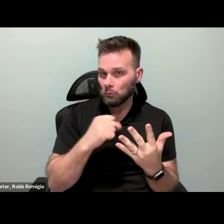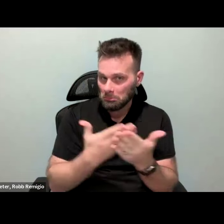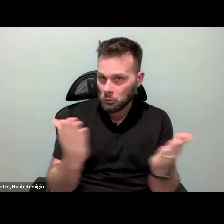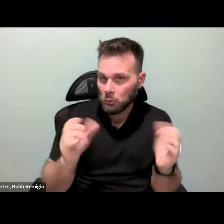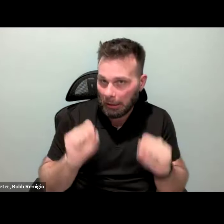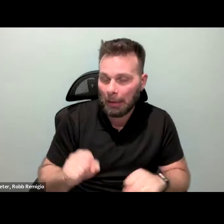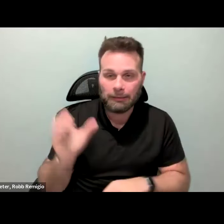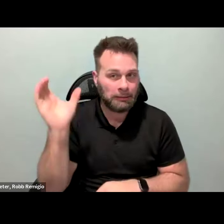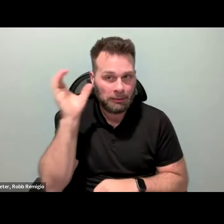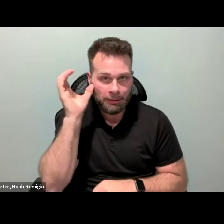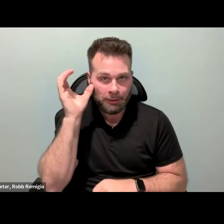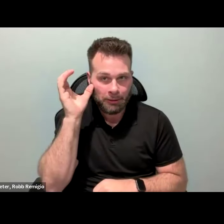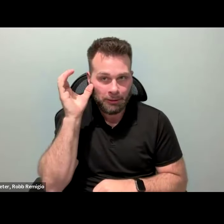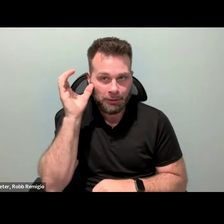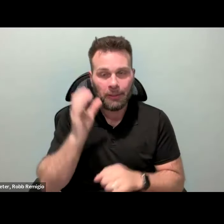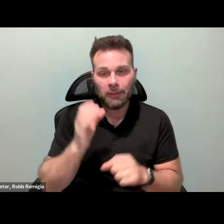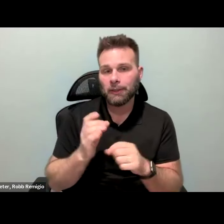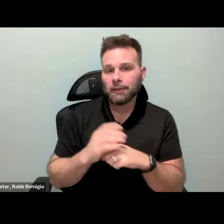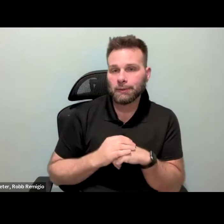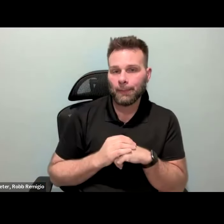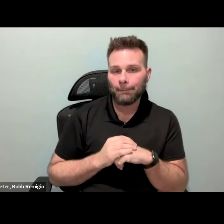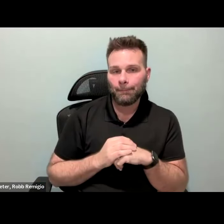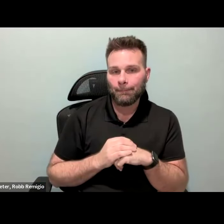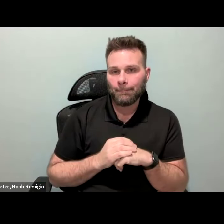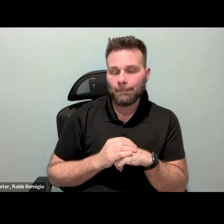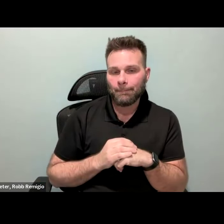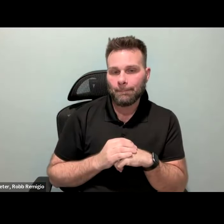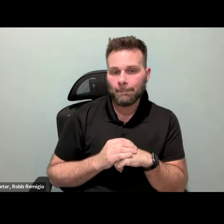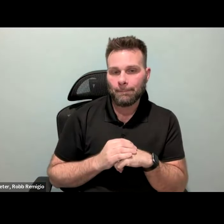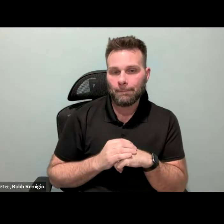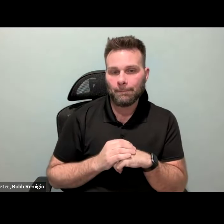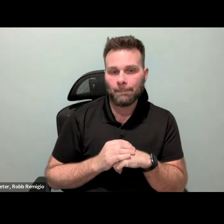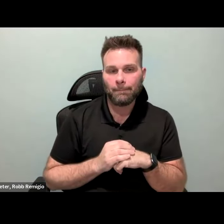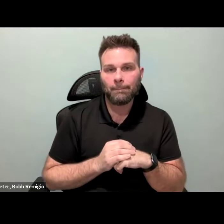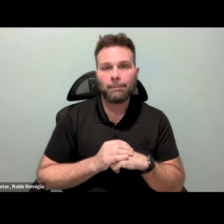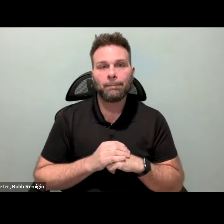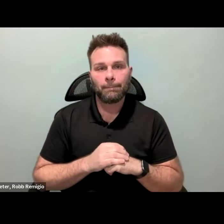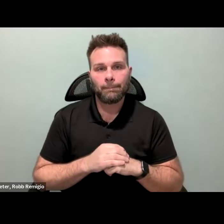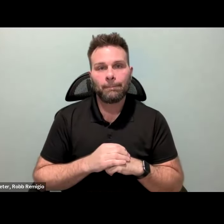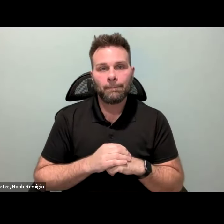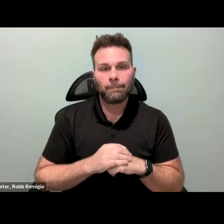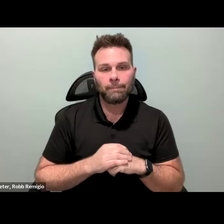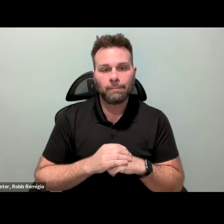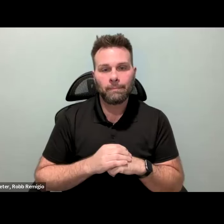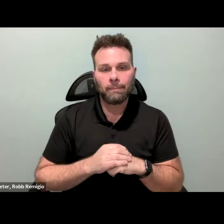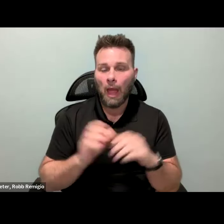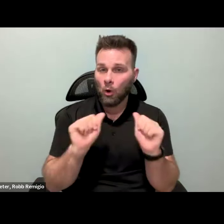me appropriately, and that hopefully everyone is in the